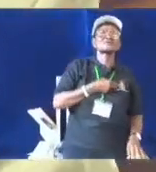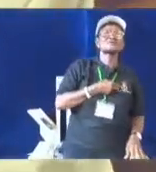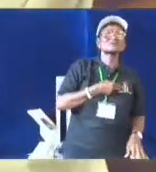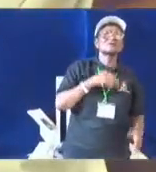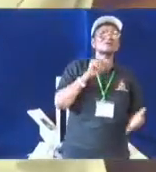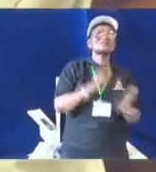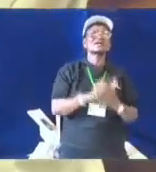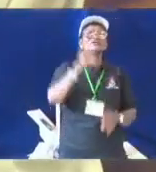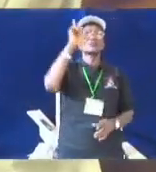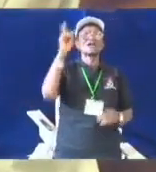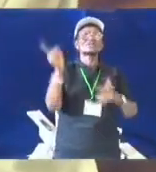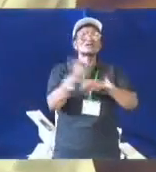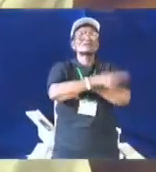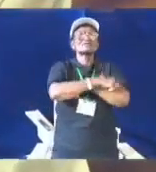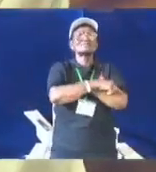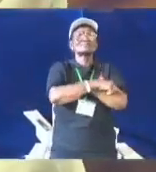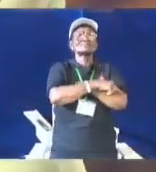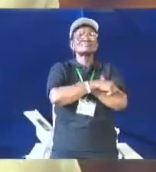that one day